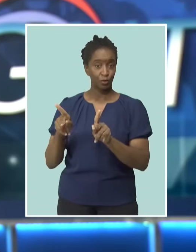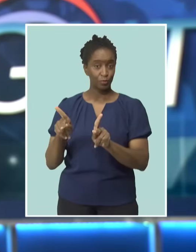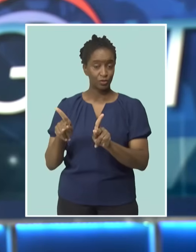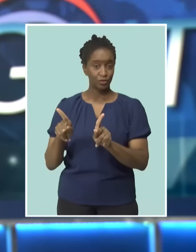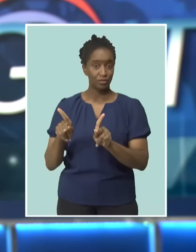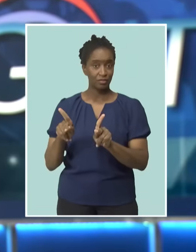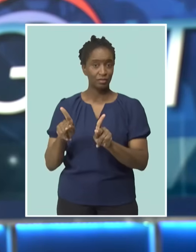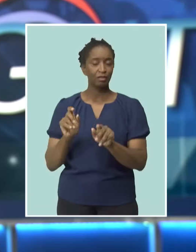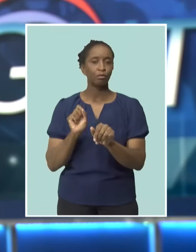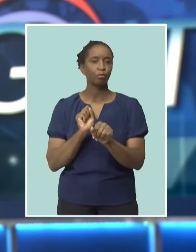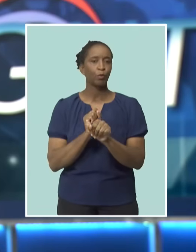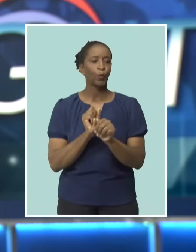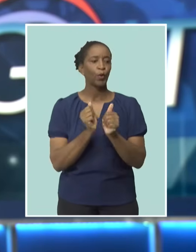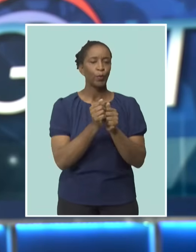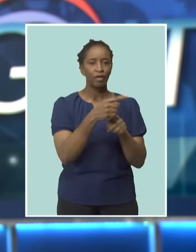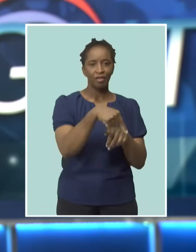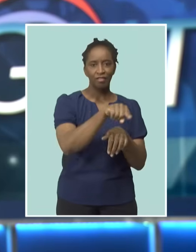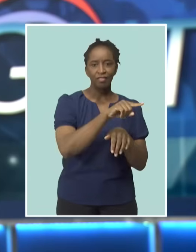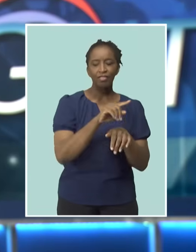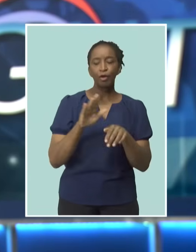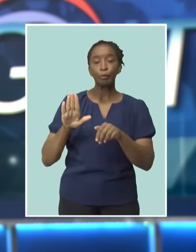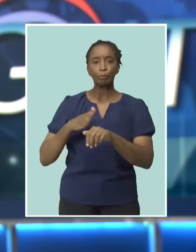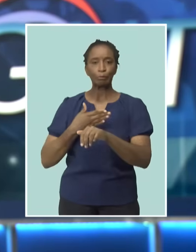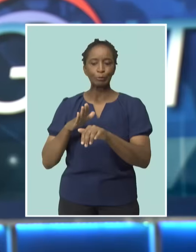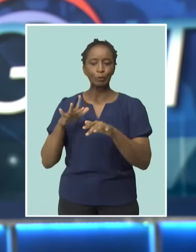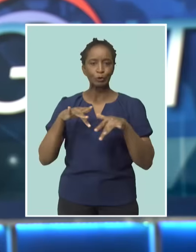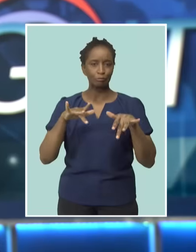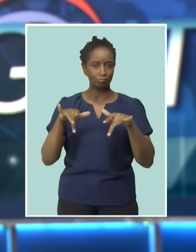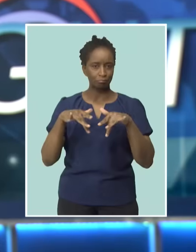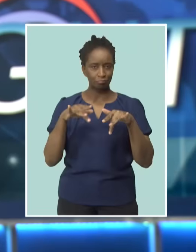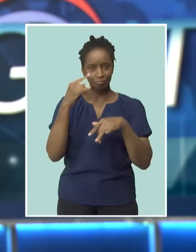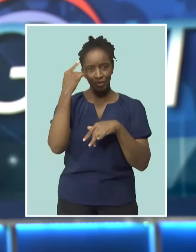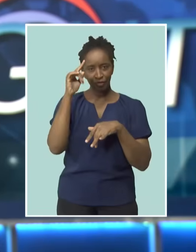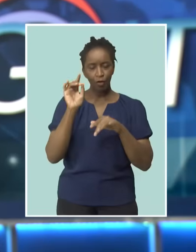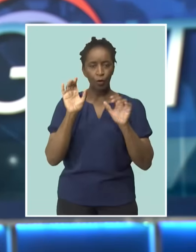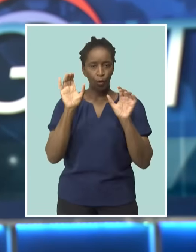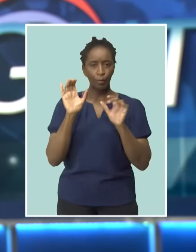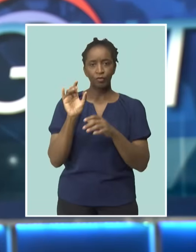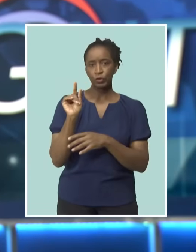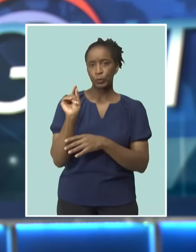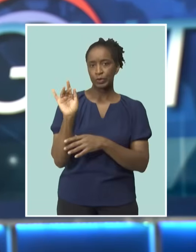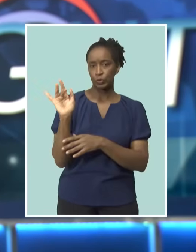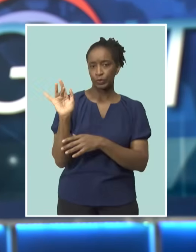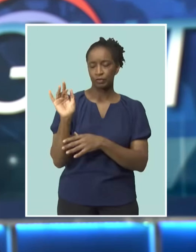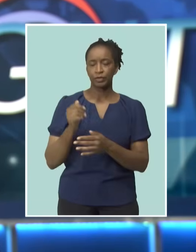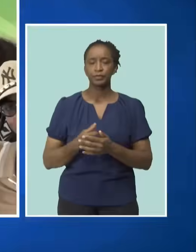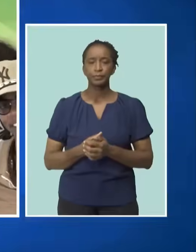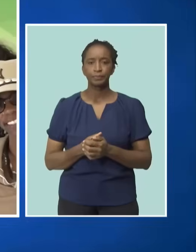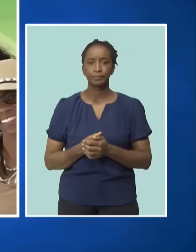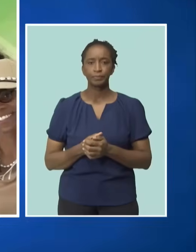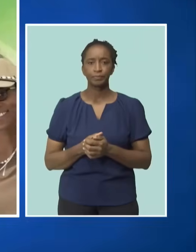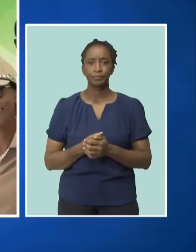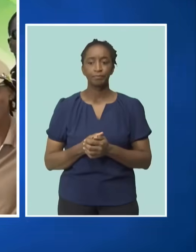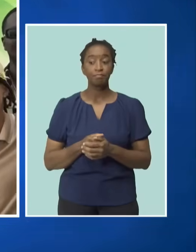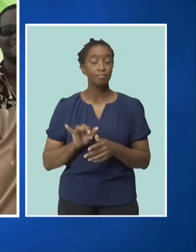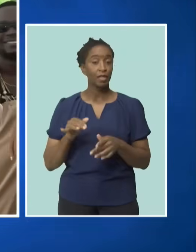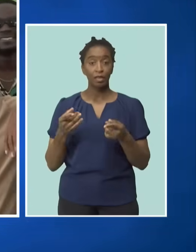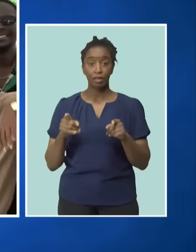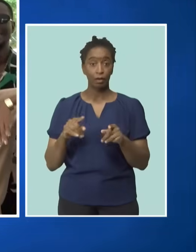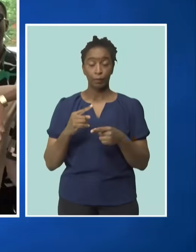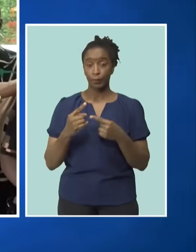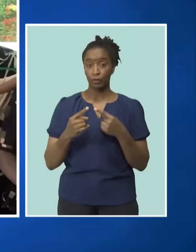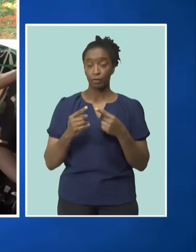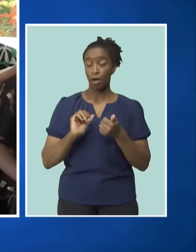with producers to have their music recorded for Cropover 2025. This was made possible through a